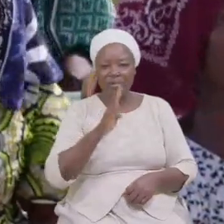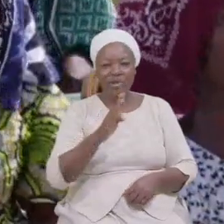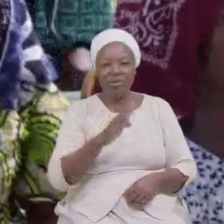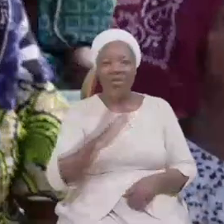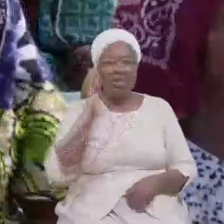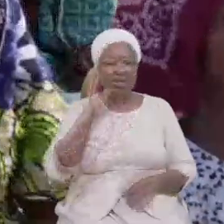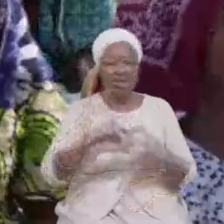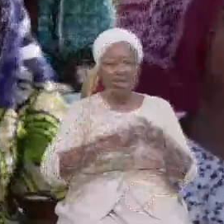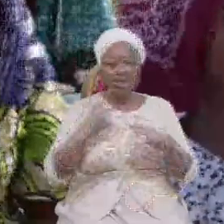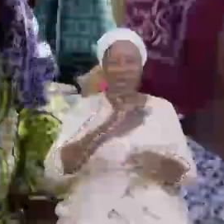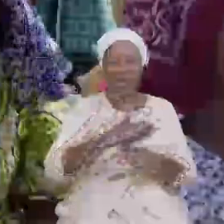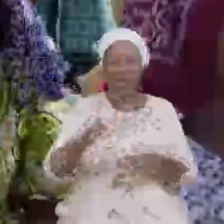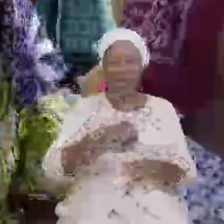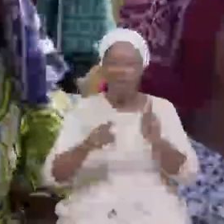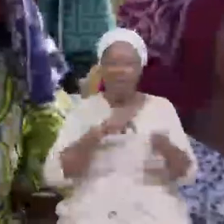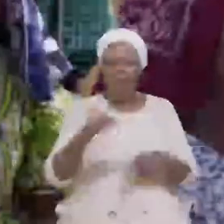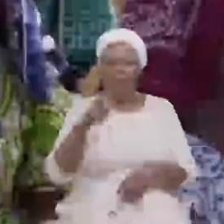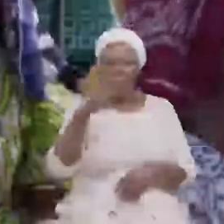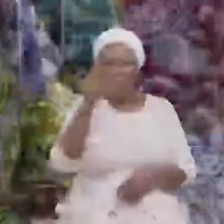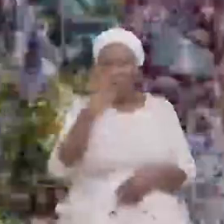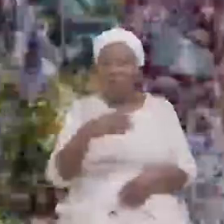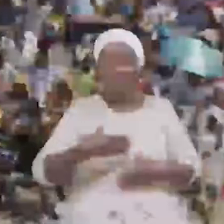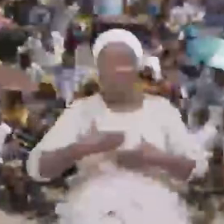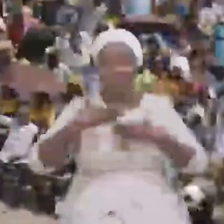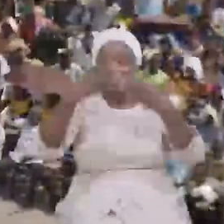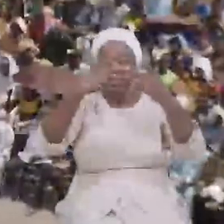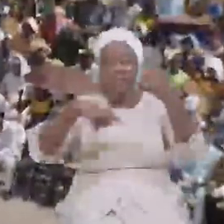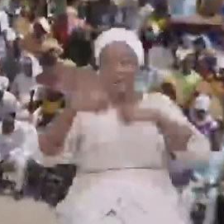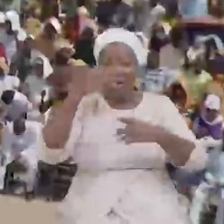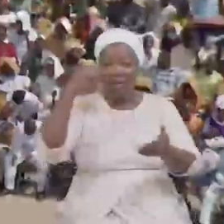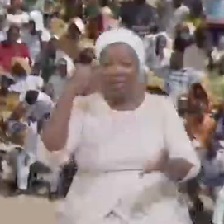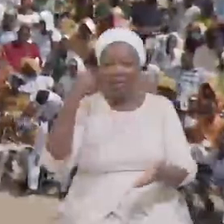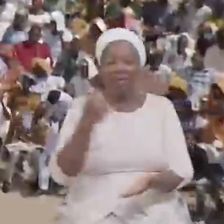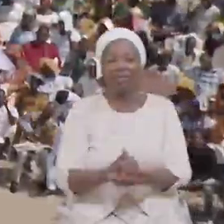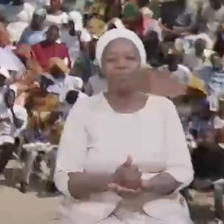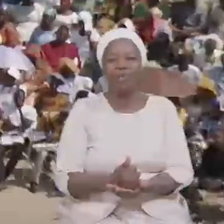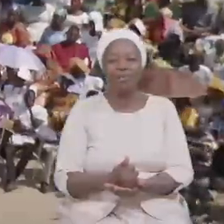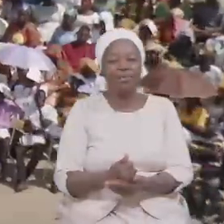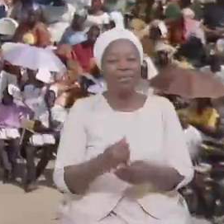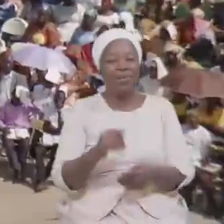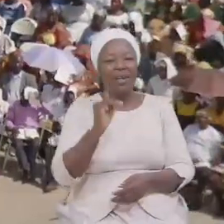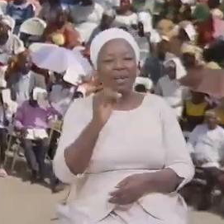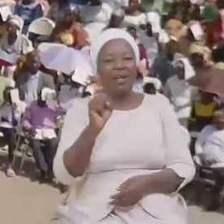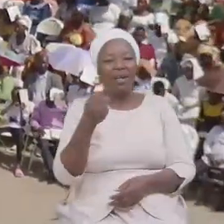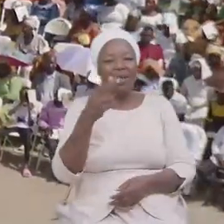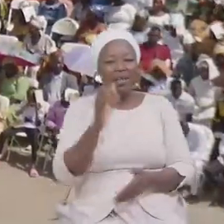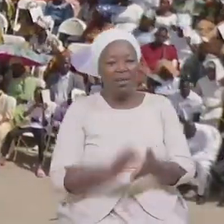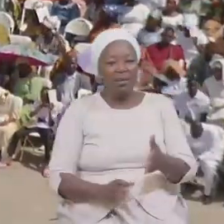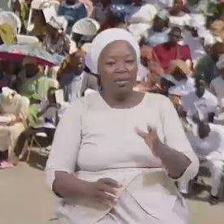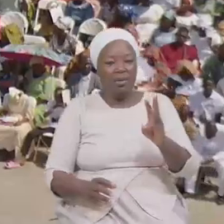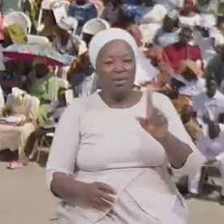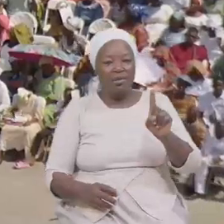And the people of God said, yeah. Isaiah chapter 61, we're looking